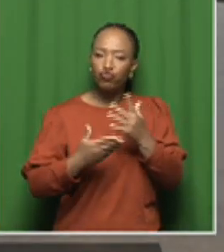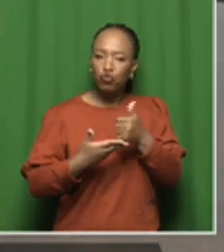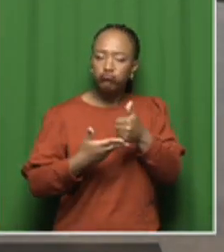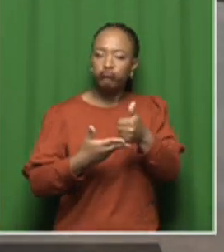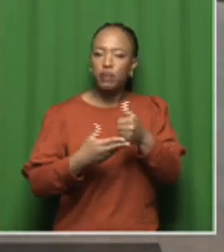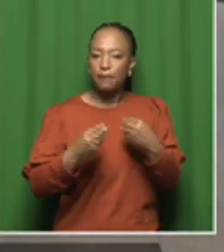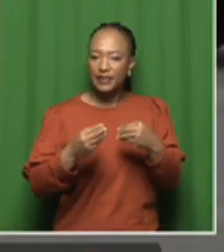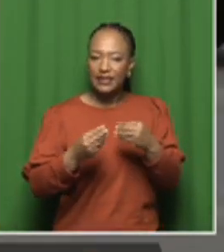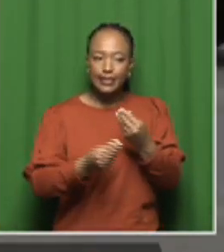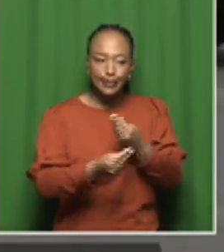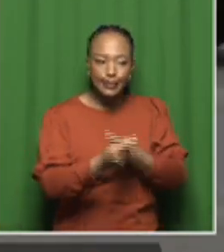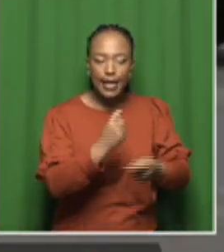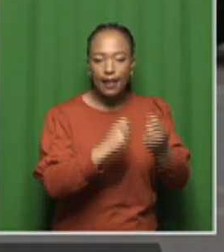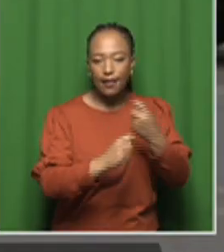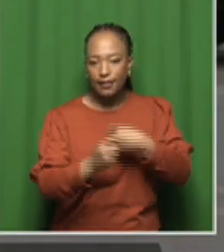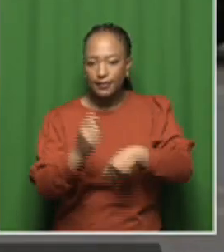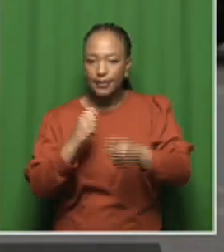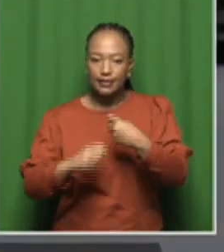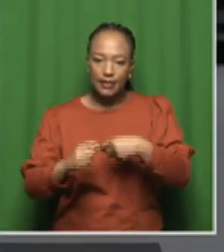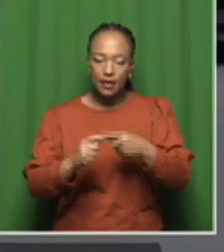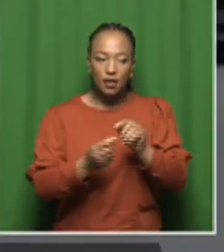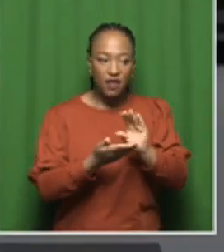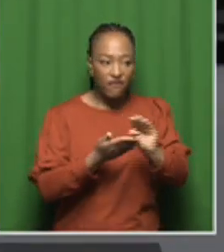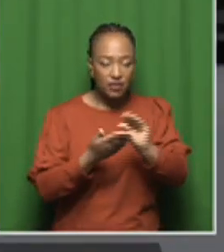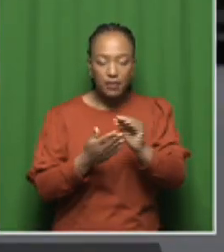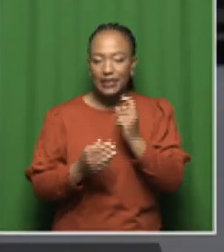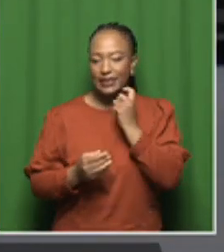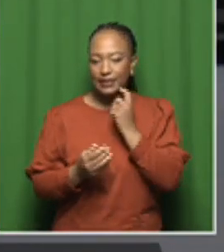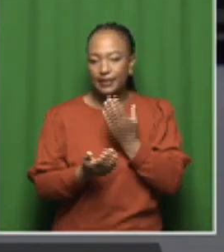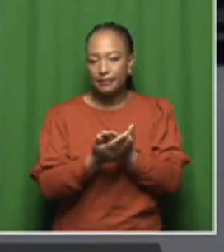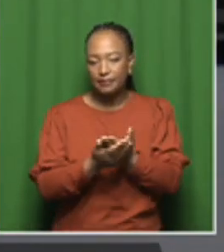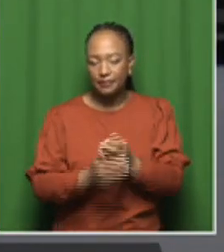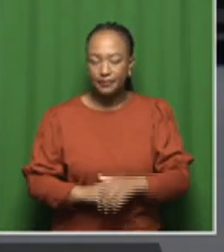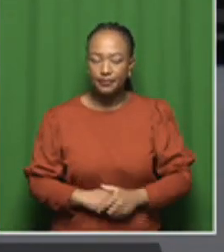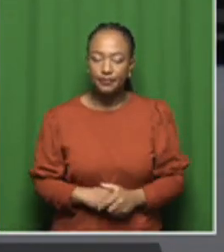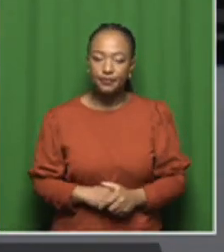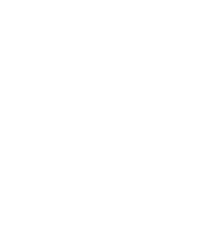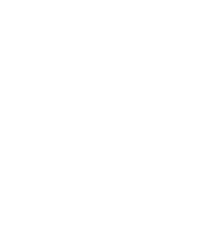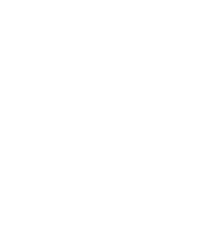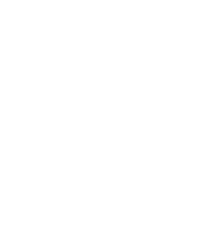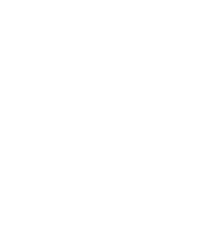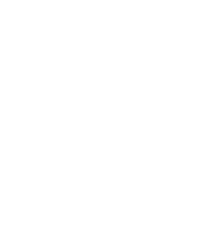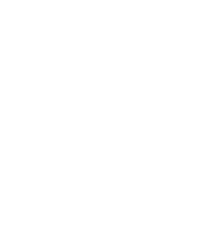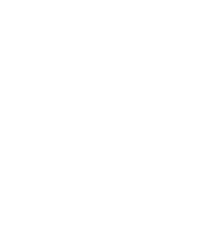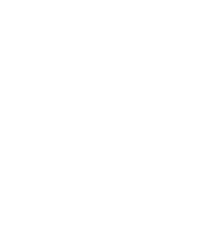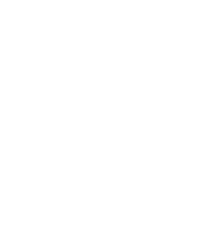trade and investment. Nompumelelo Siziba, SABC News, Johannesburg.